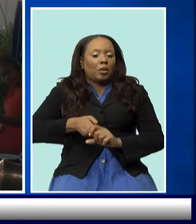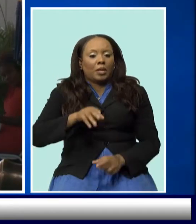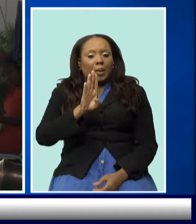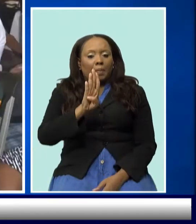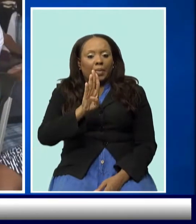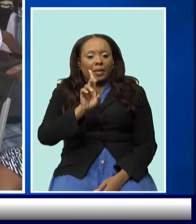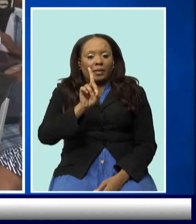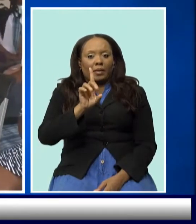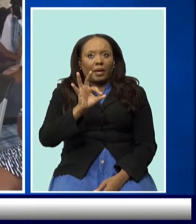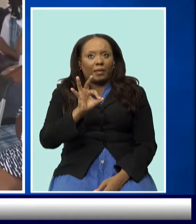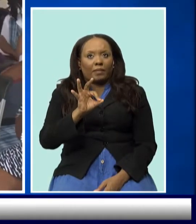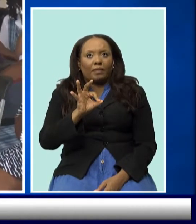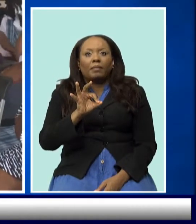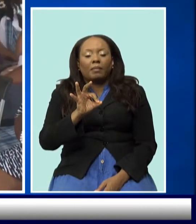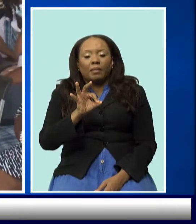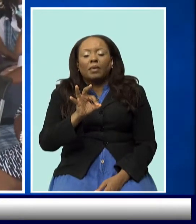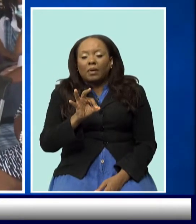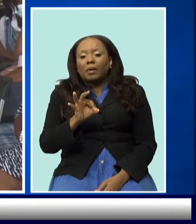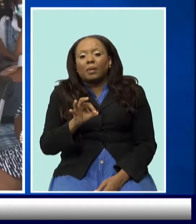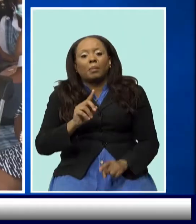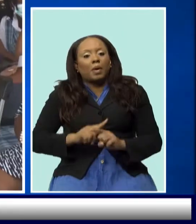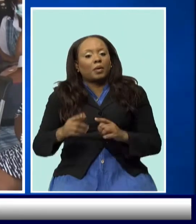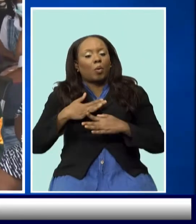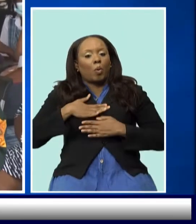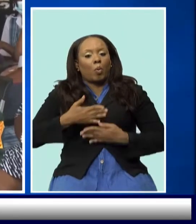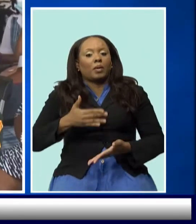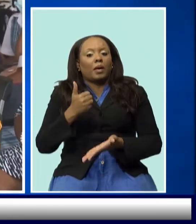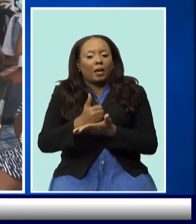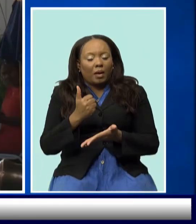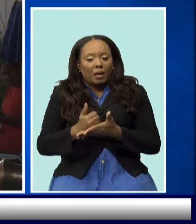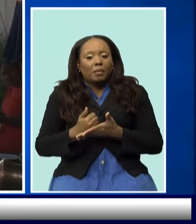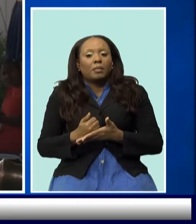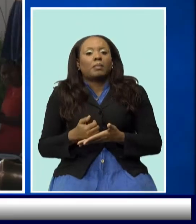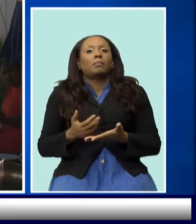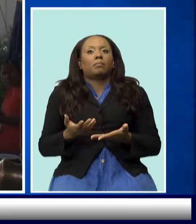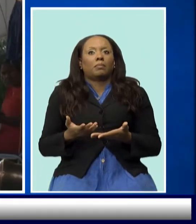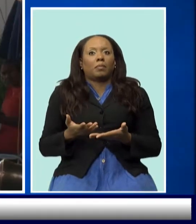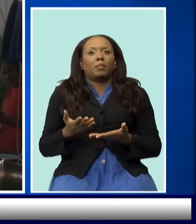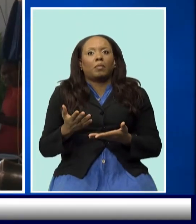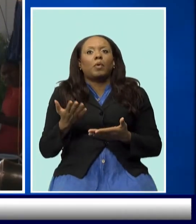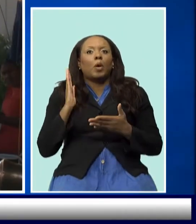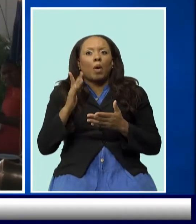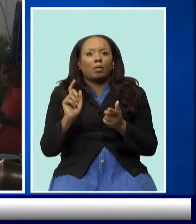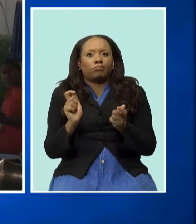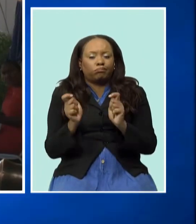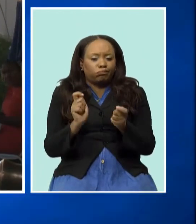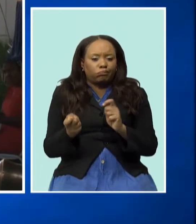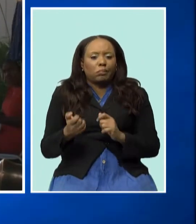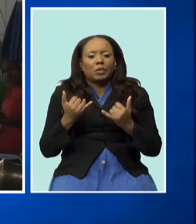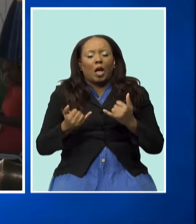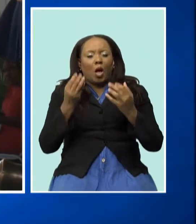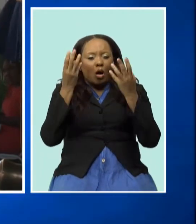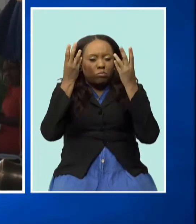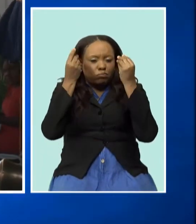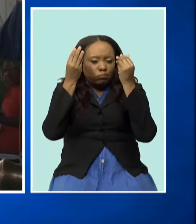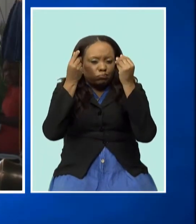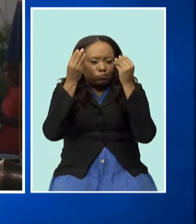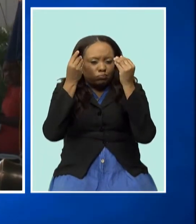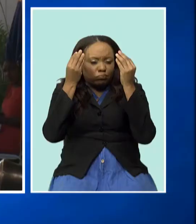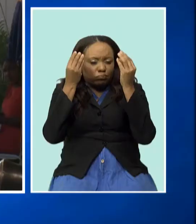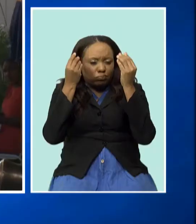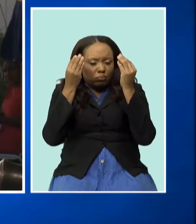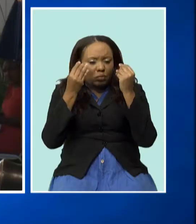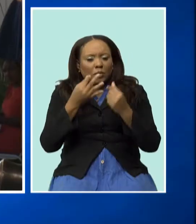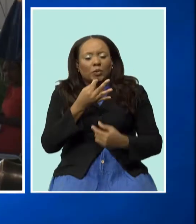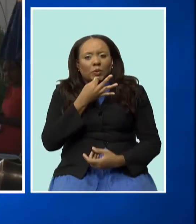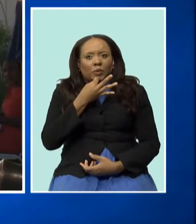will require changes. And it is something I invite the Force Headquarters to contemplate sooner rather